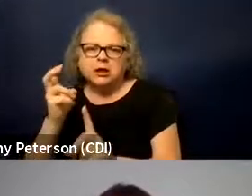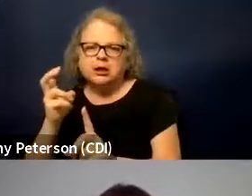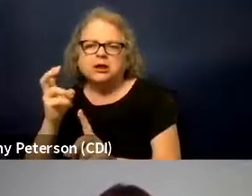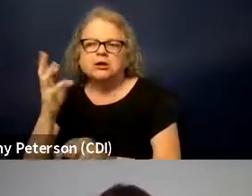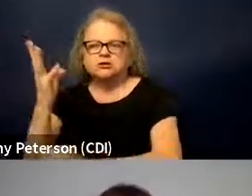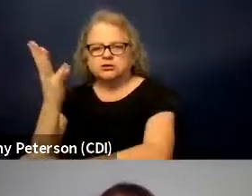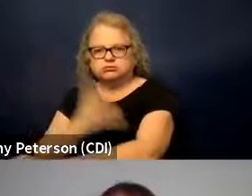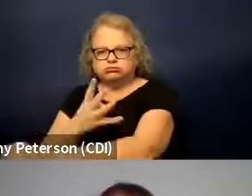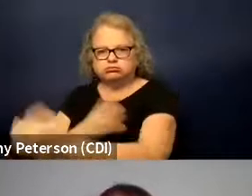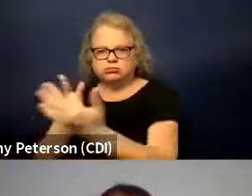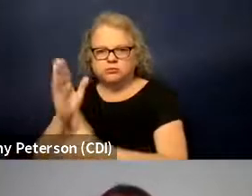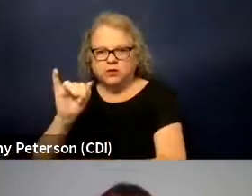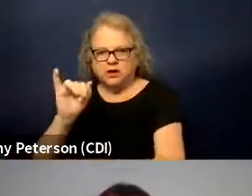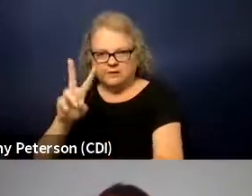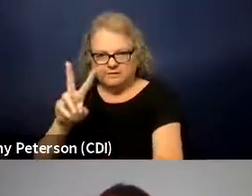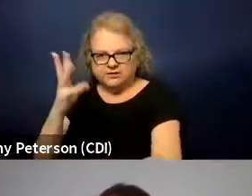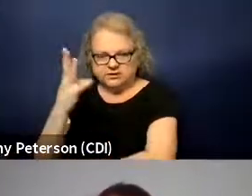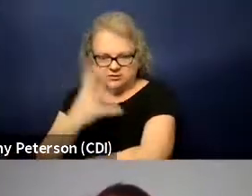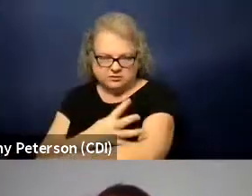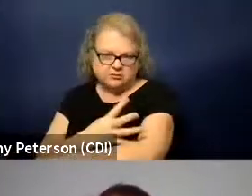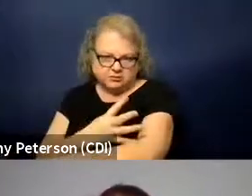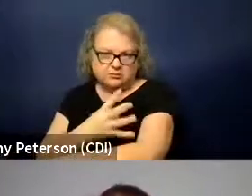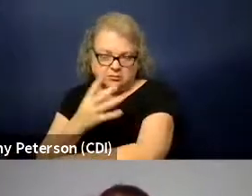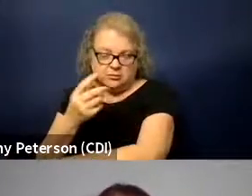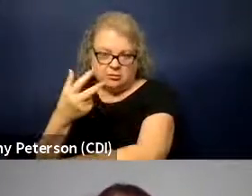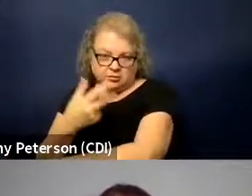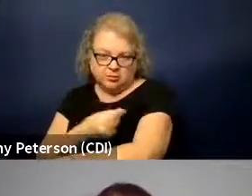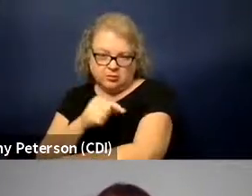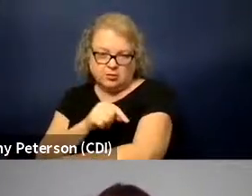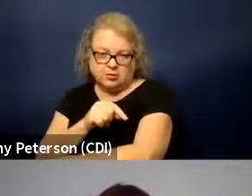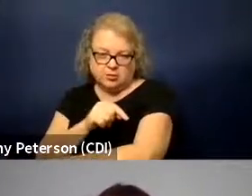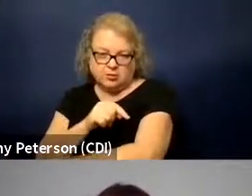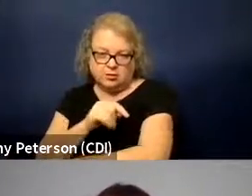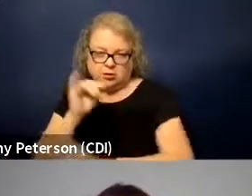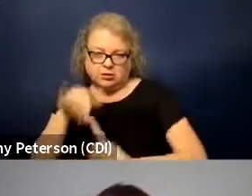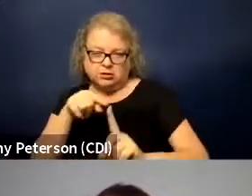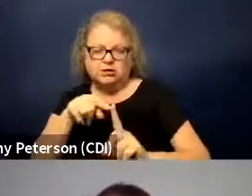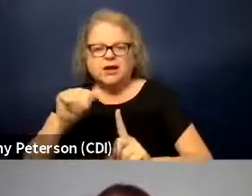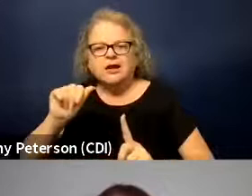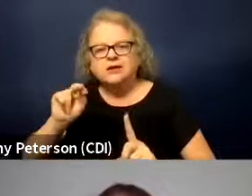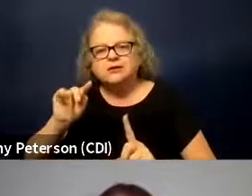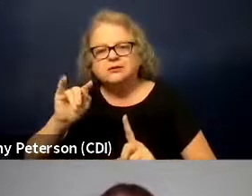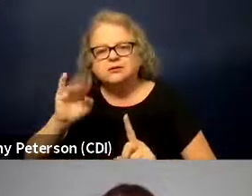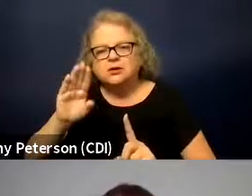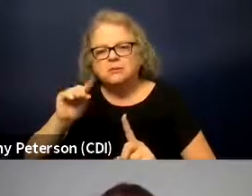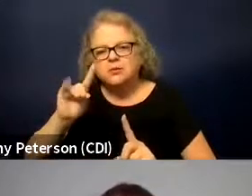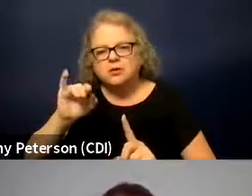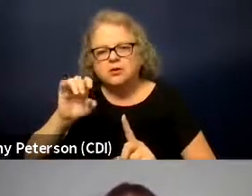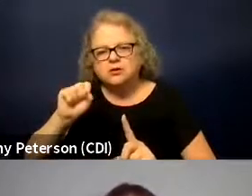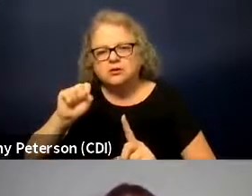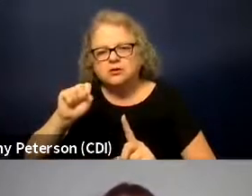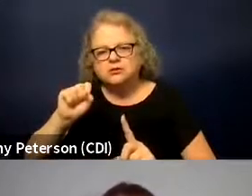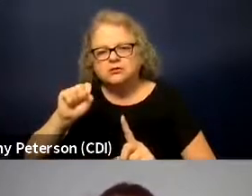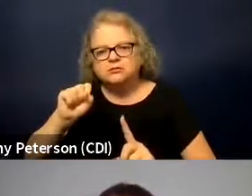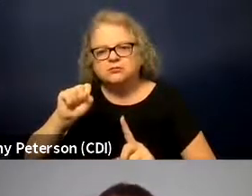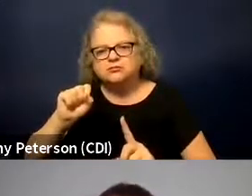skin. When you get vaccinated, your body makes its own antibodies. But if you are sick, whether